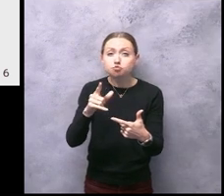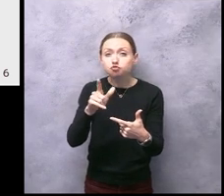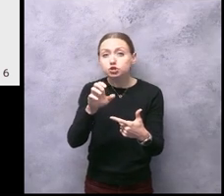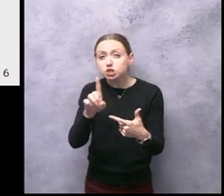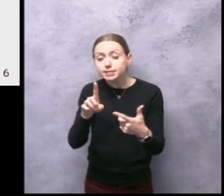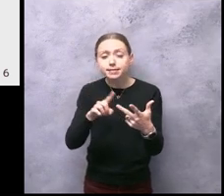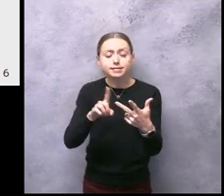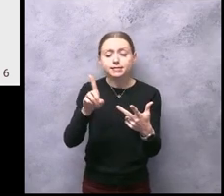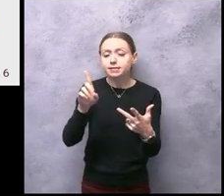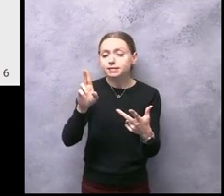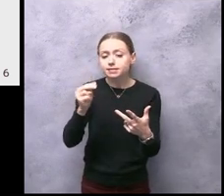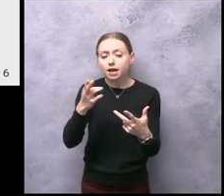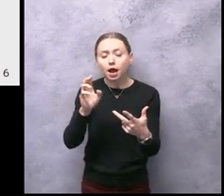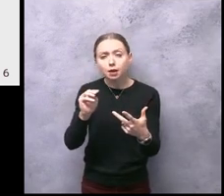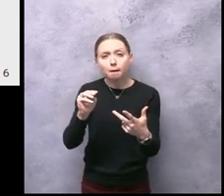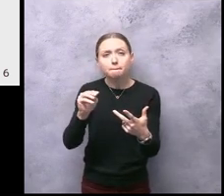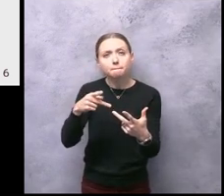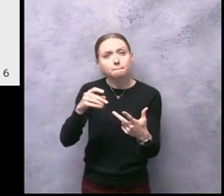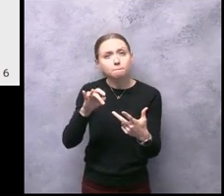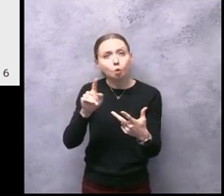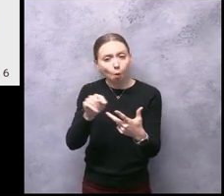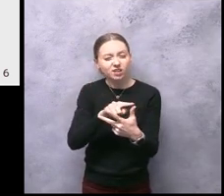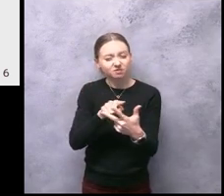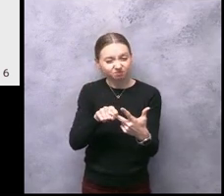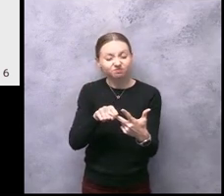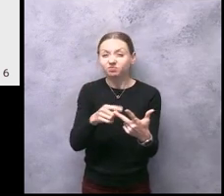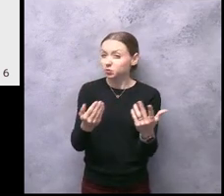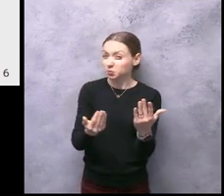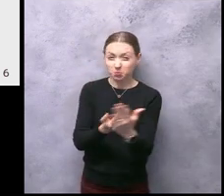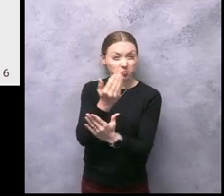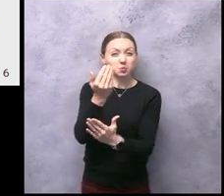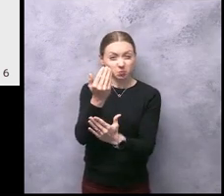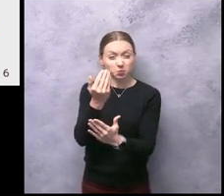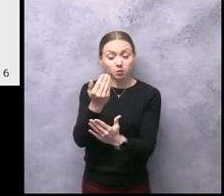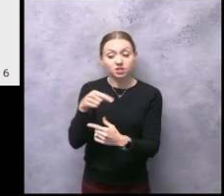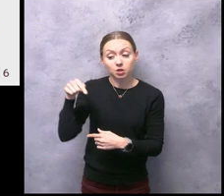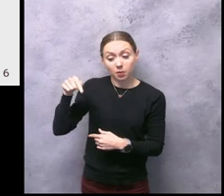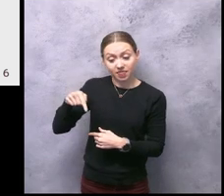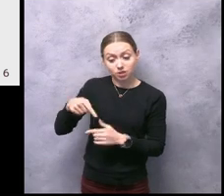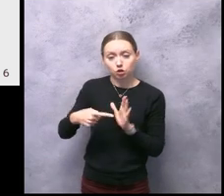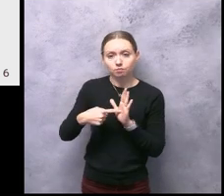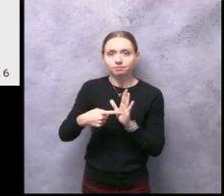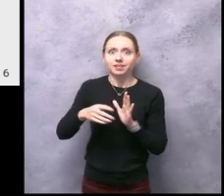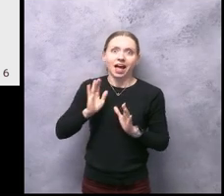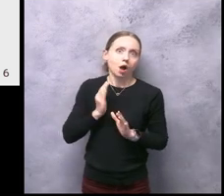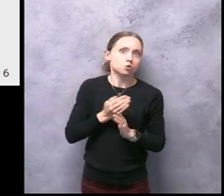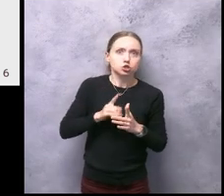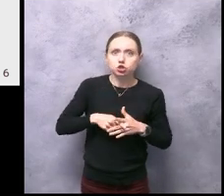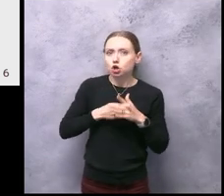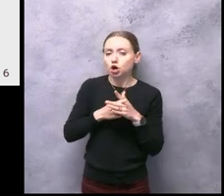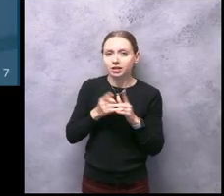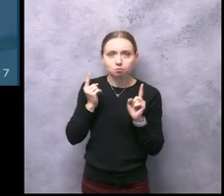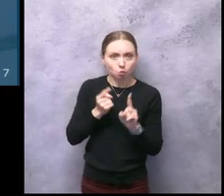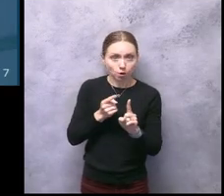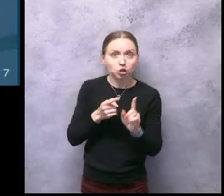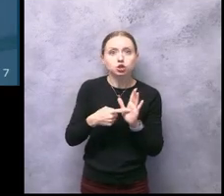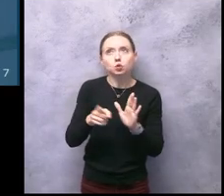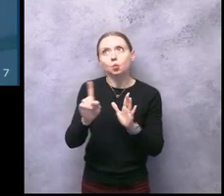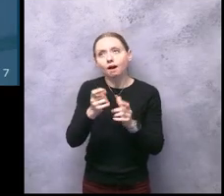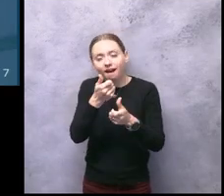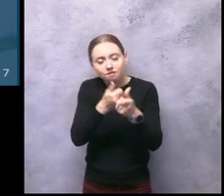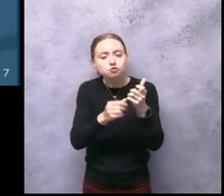So this is our starting point, where every student lives in the district currently and where they have lived in the